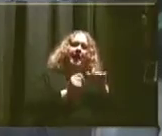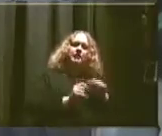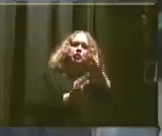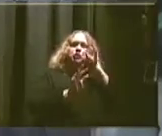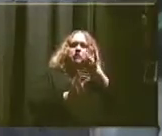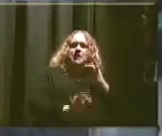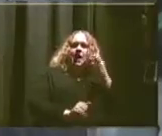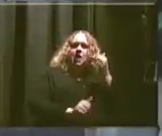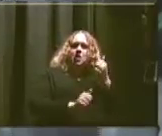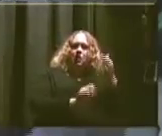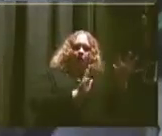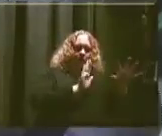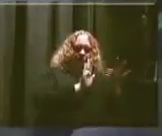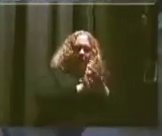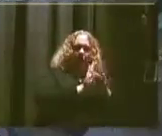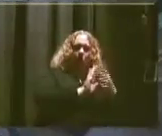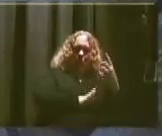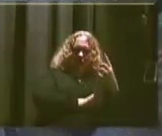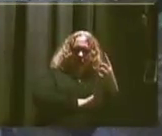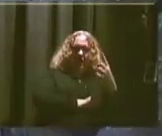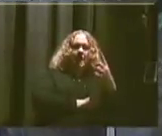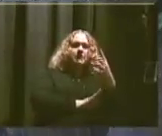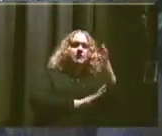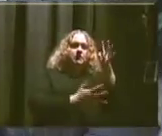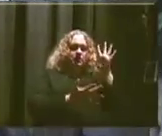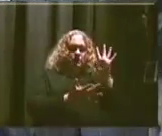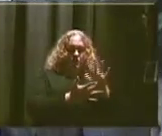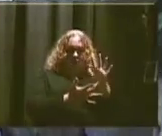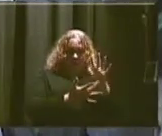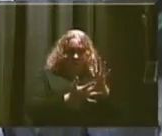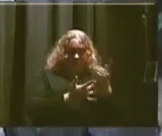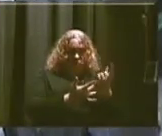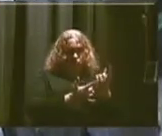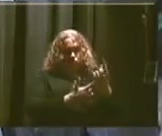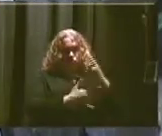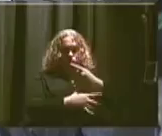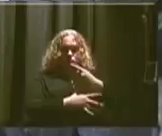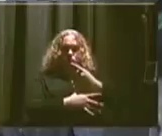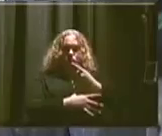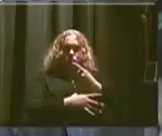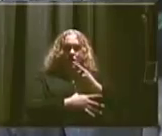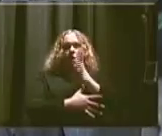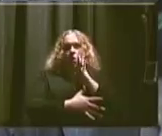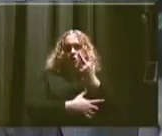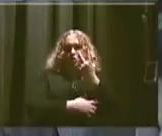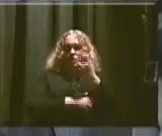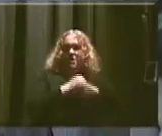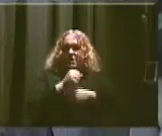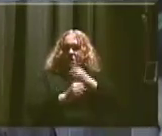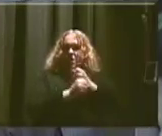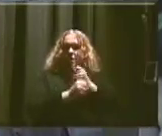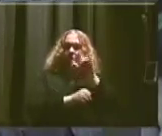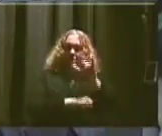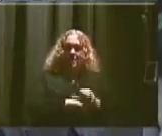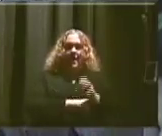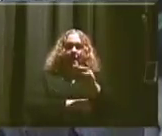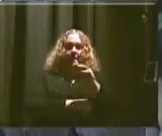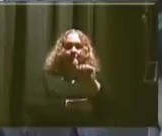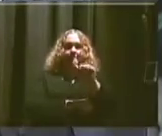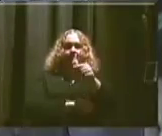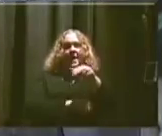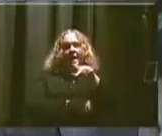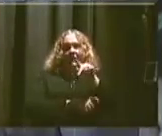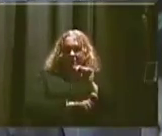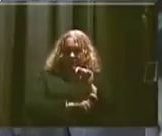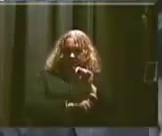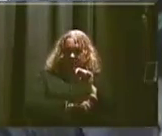sophomores, they're in that magnet for 3 years, sophomore through junior year. So they do get a comprehensive course in whatever their